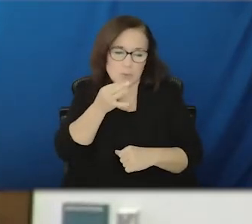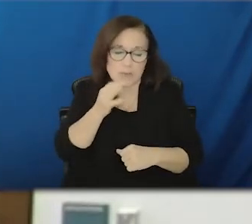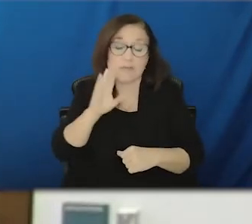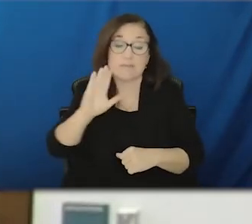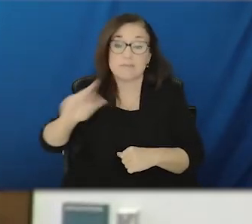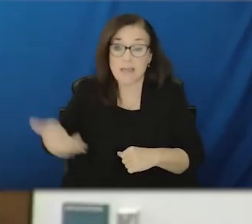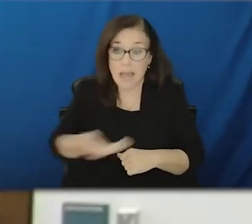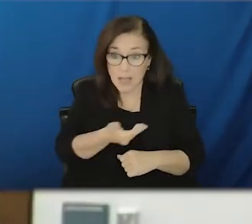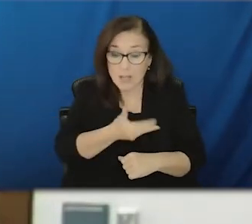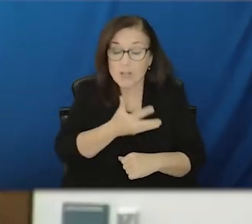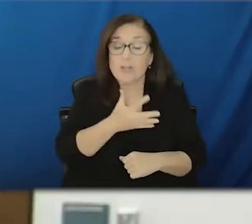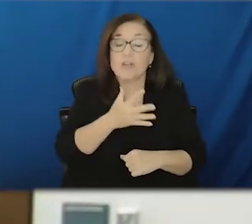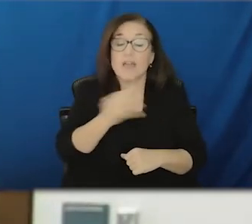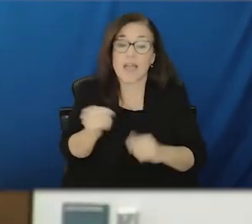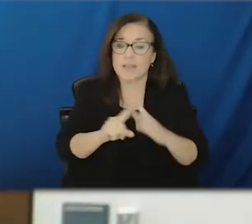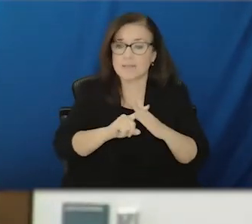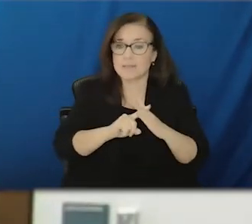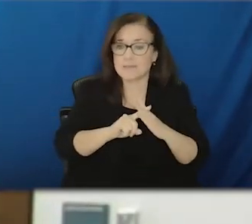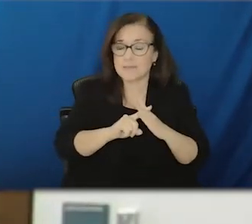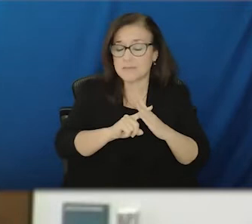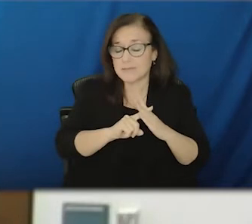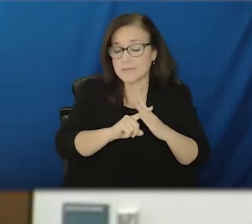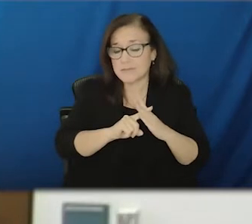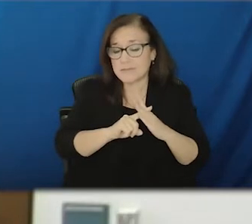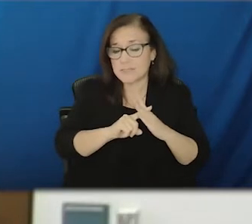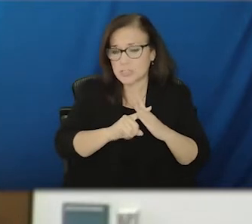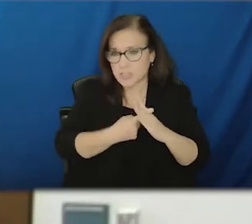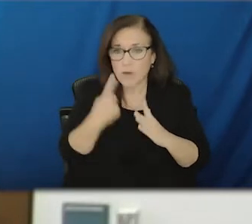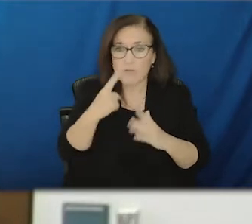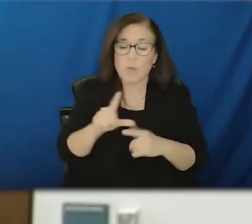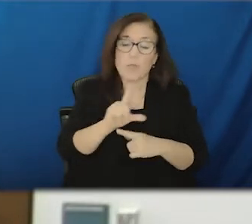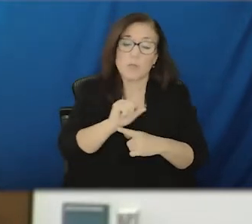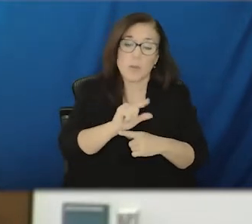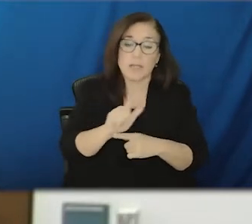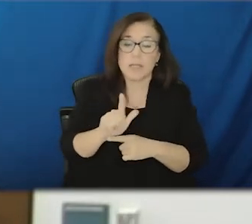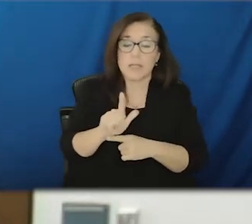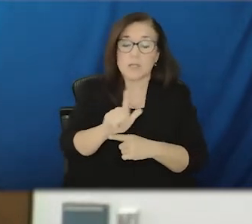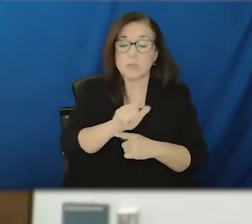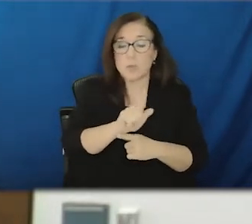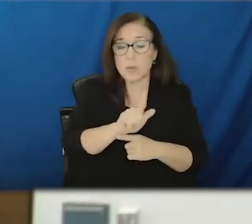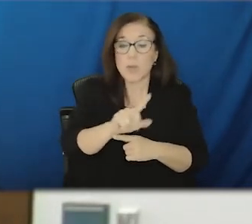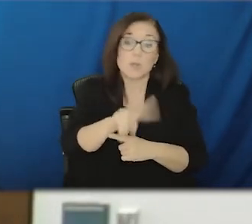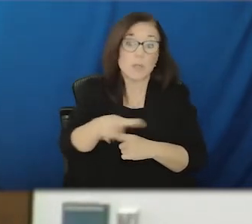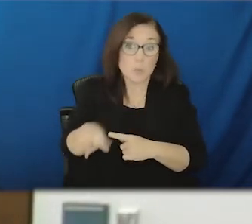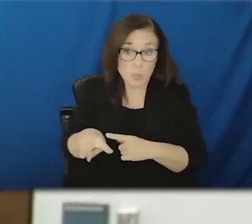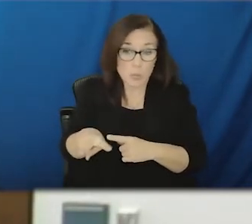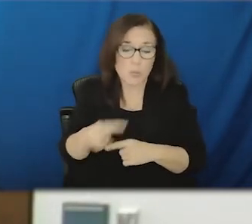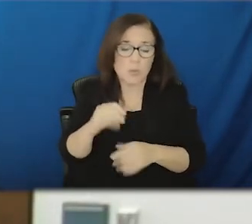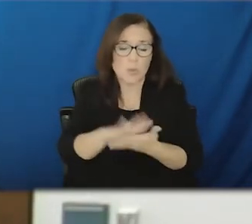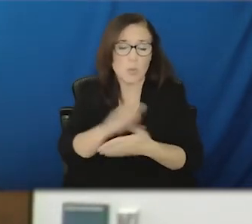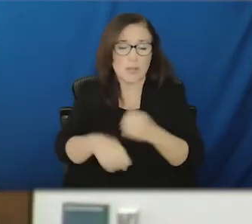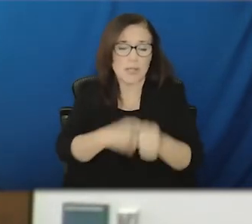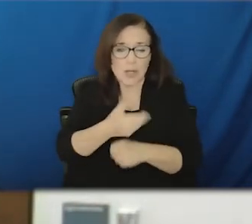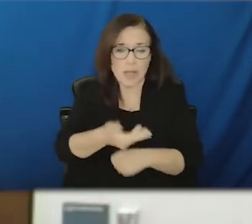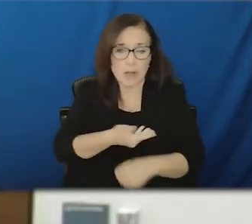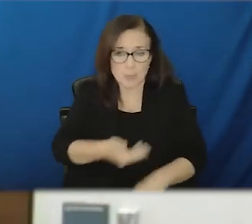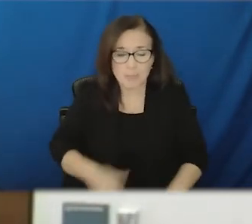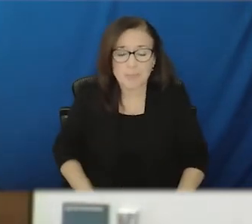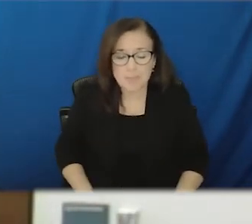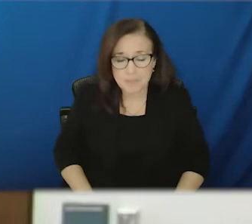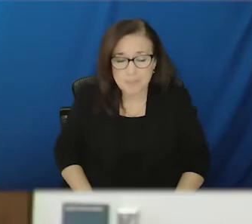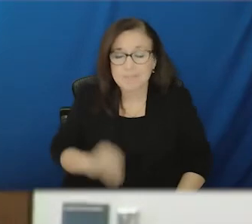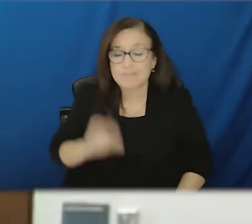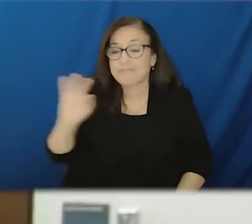someone into the position and begin for the 21-22 school year hiring. Great. Thank you. Okay. Thank